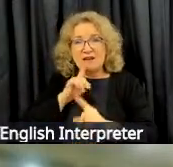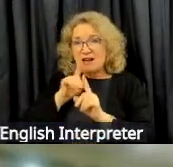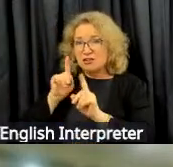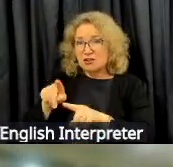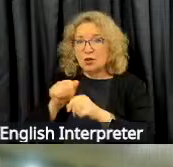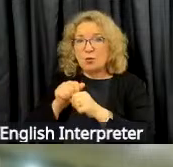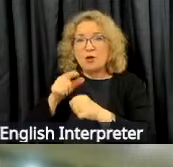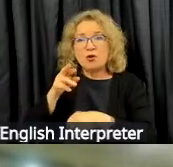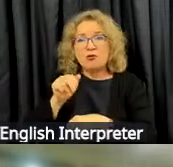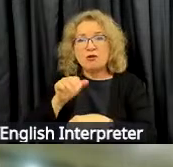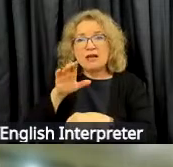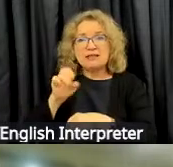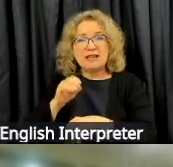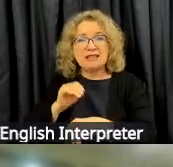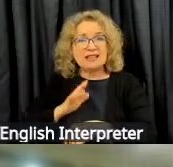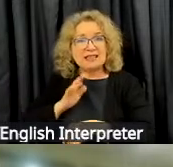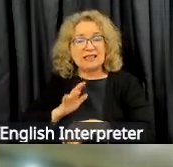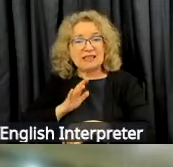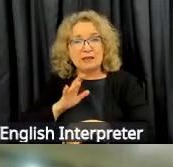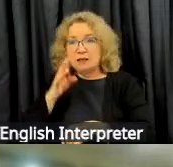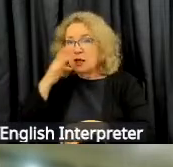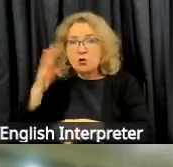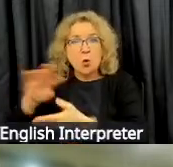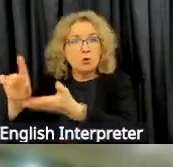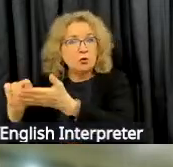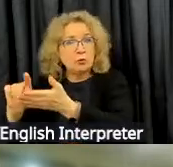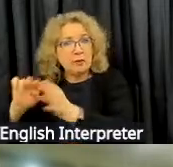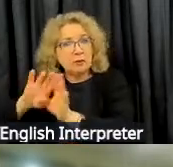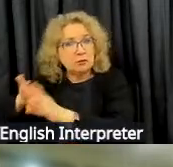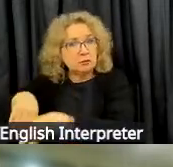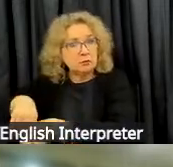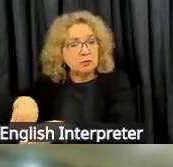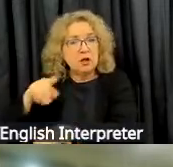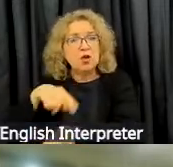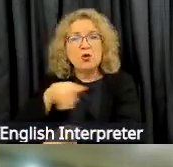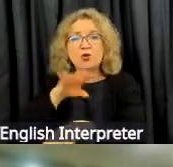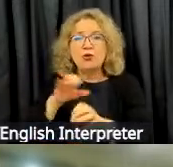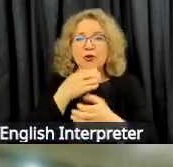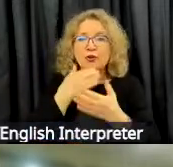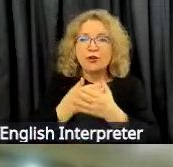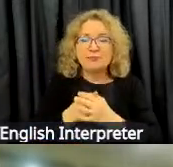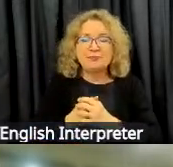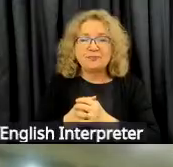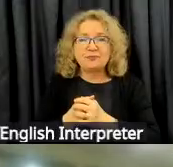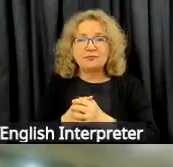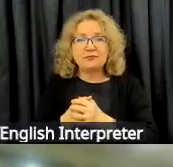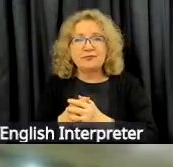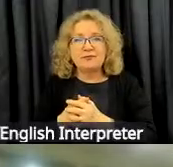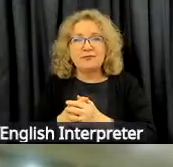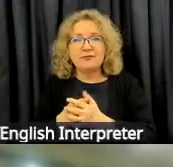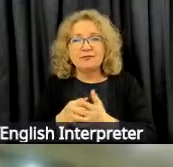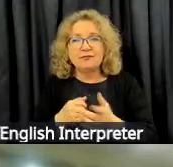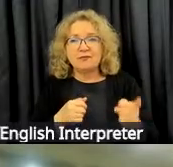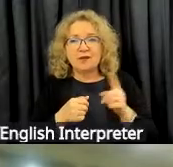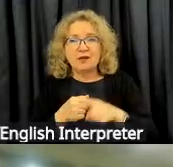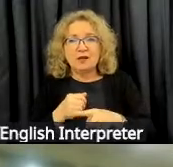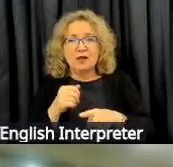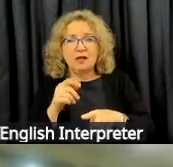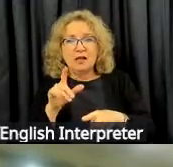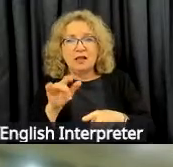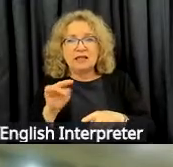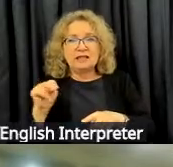paper, you've done good. Thank you. And Sam, thank you. Sam is the author of a very pithy quote that we